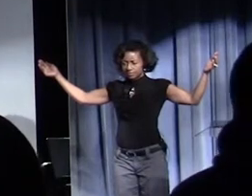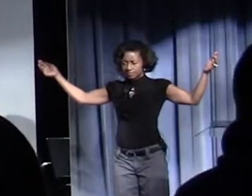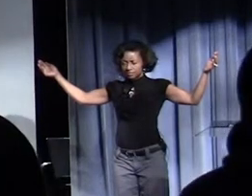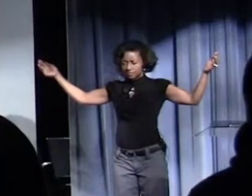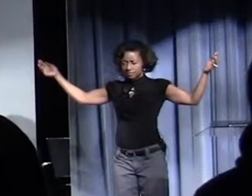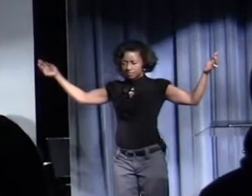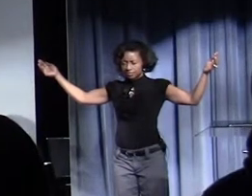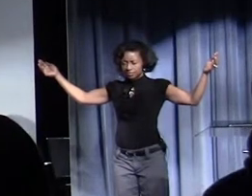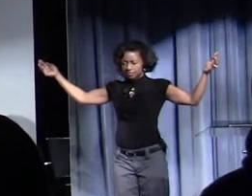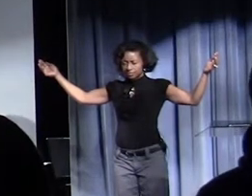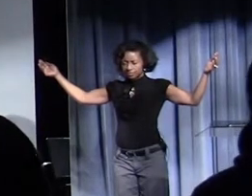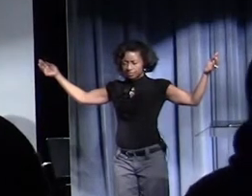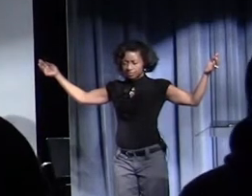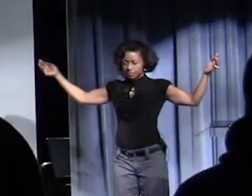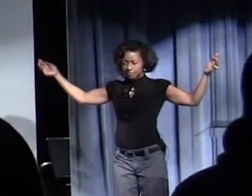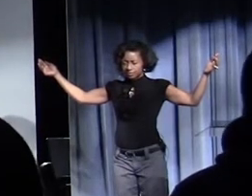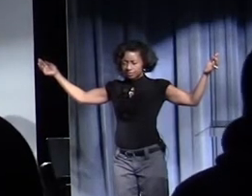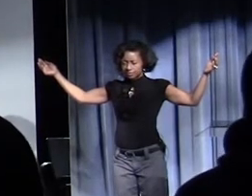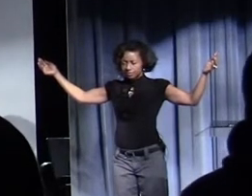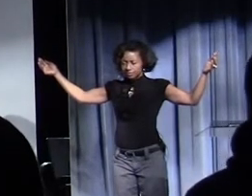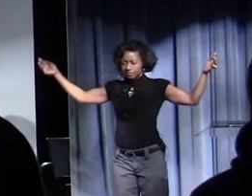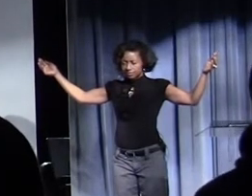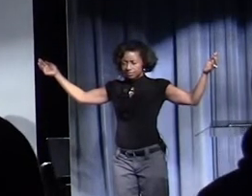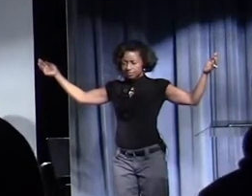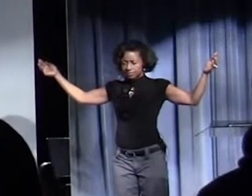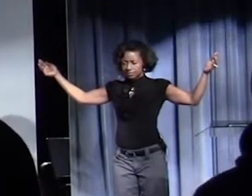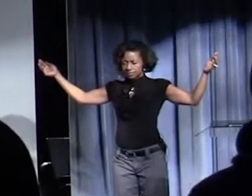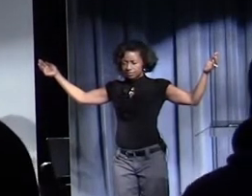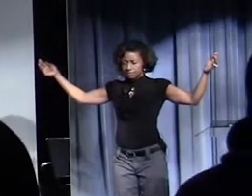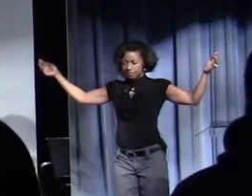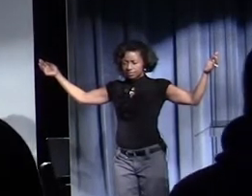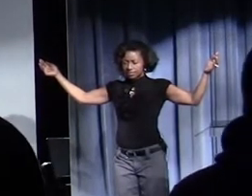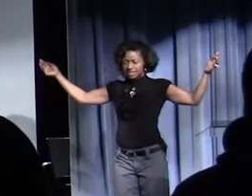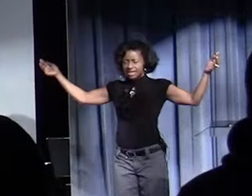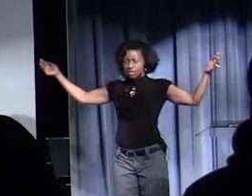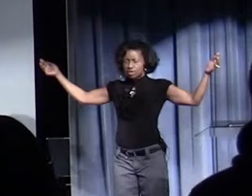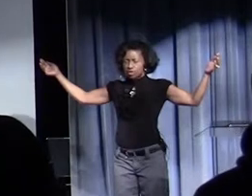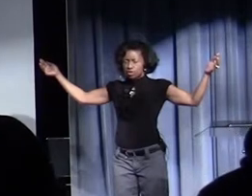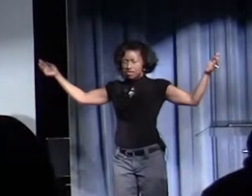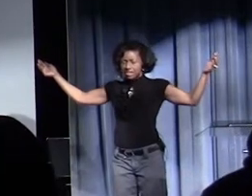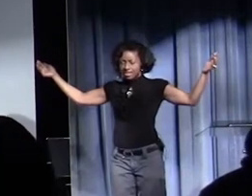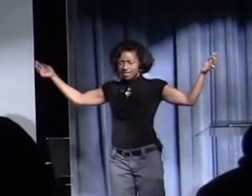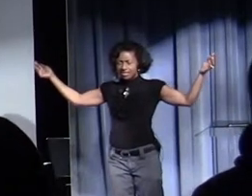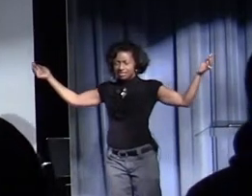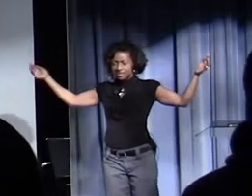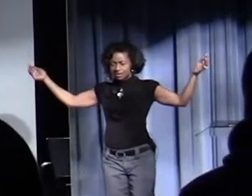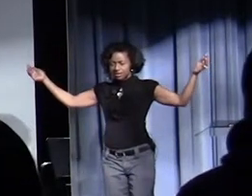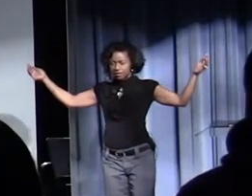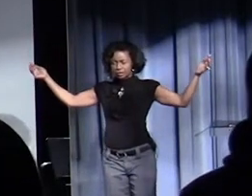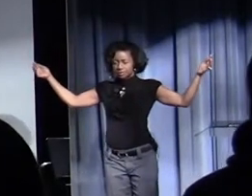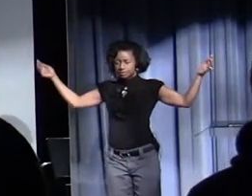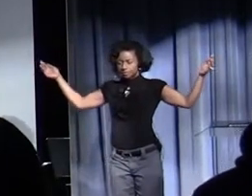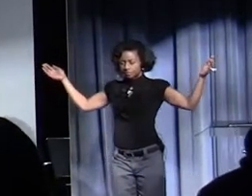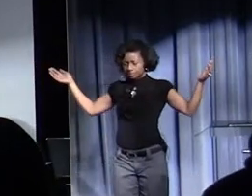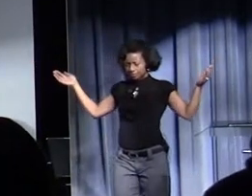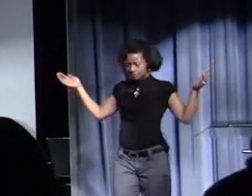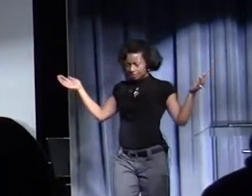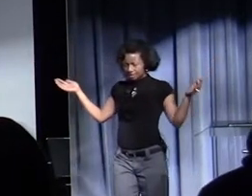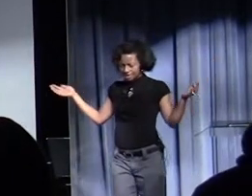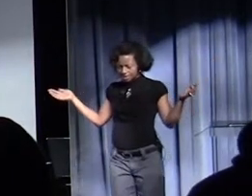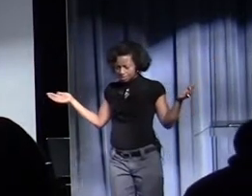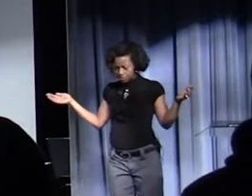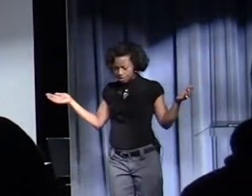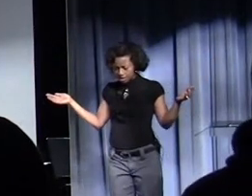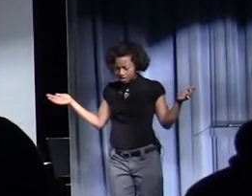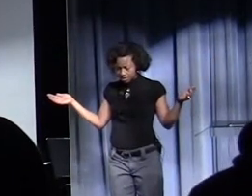"God, don't act that way around church folk." God, help us not to act that way around Your presence and understand that You see